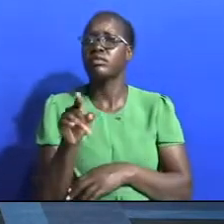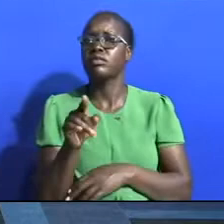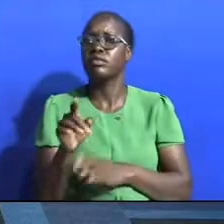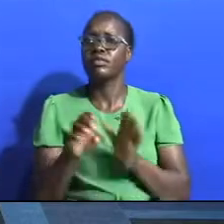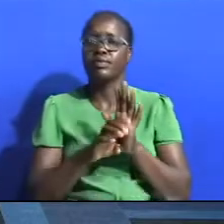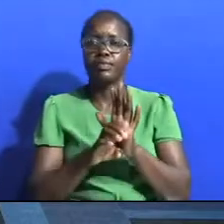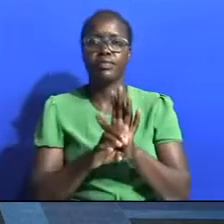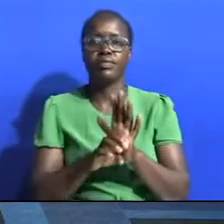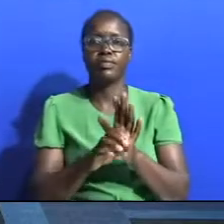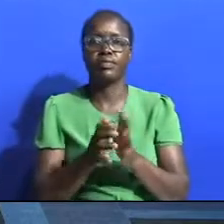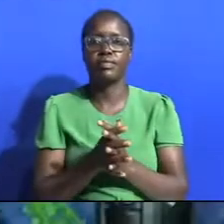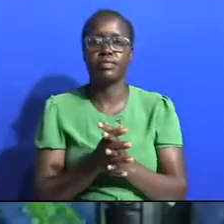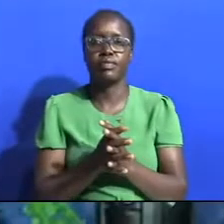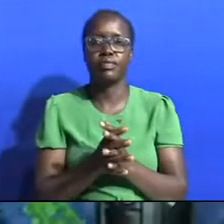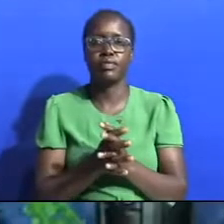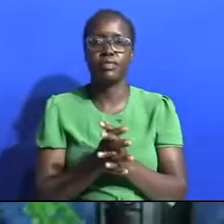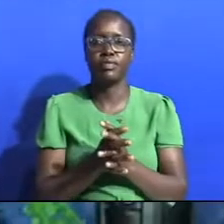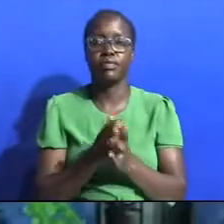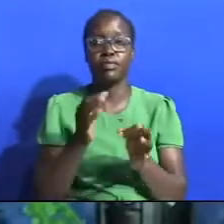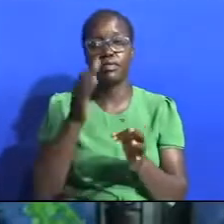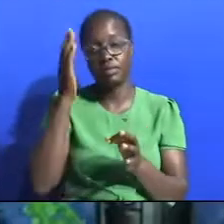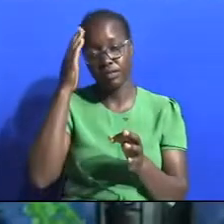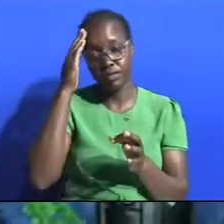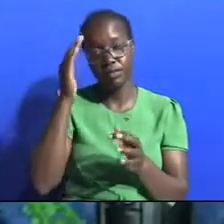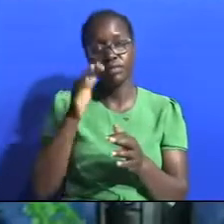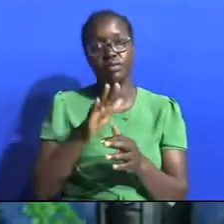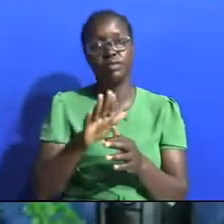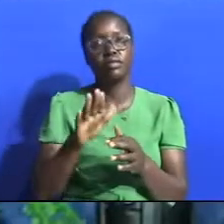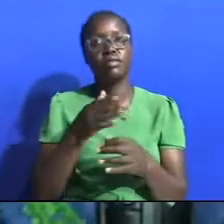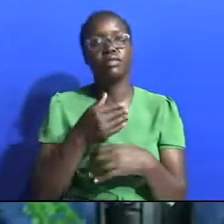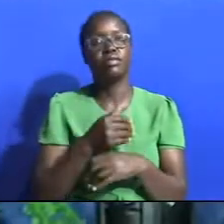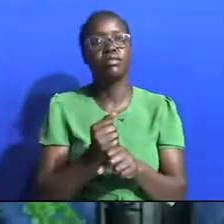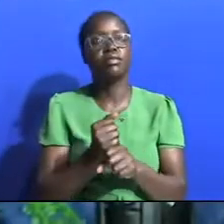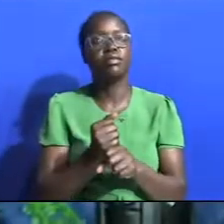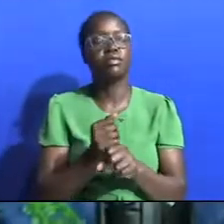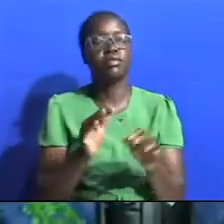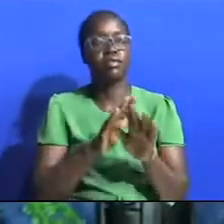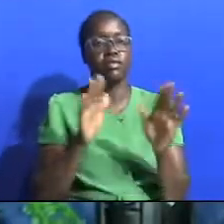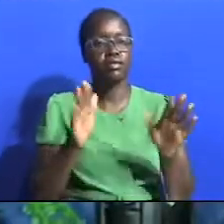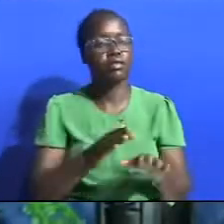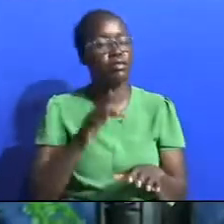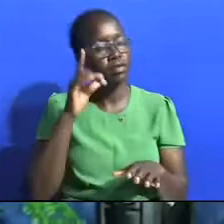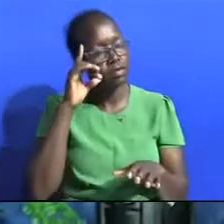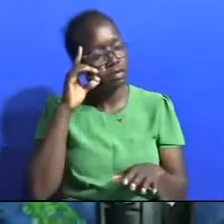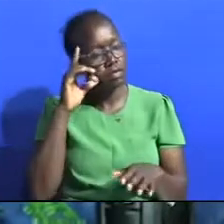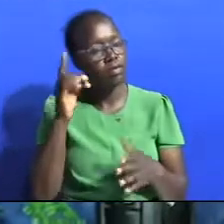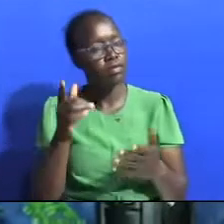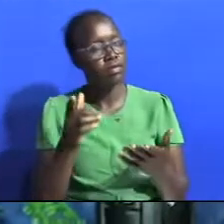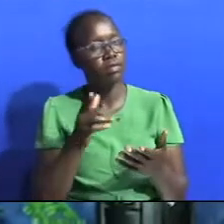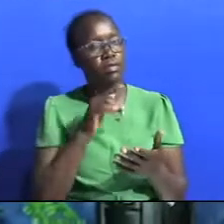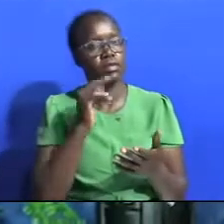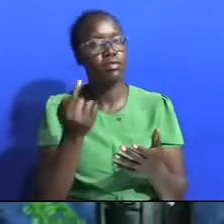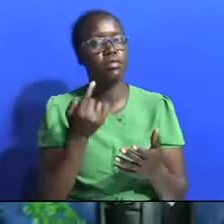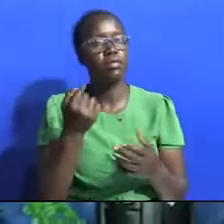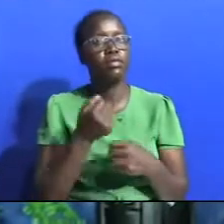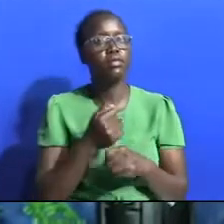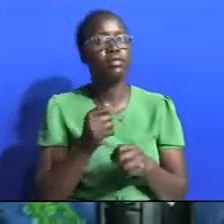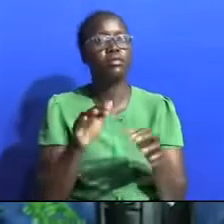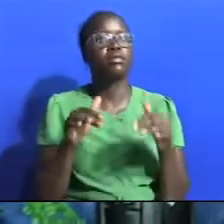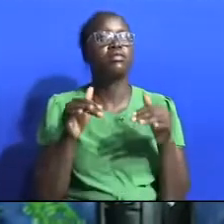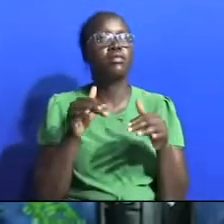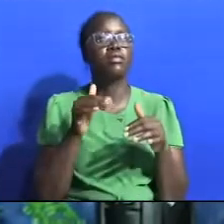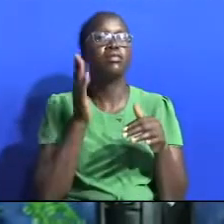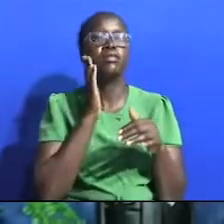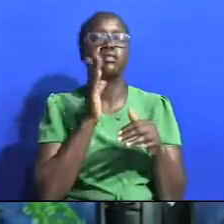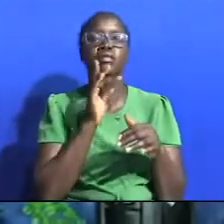For example, if you know that you're supposed to be making your bed, you're not to only wait until your